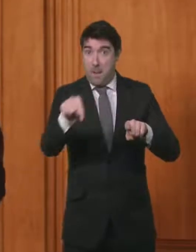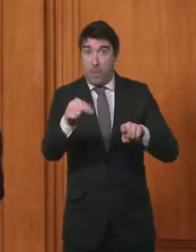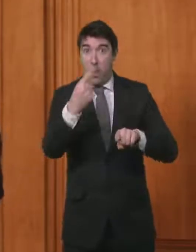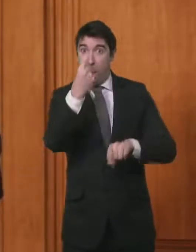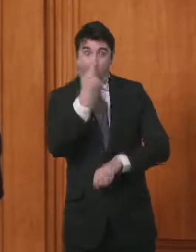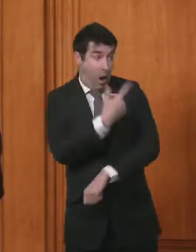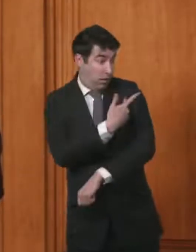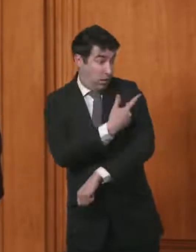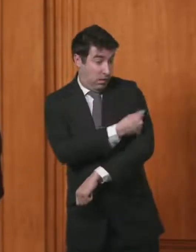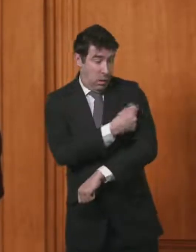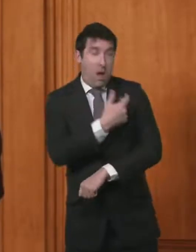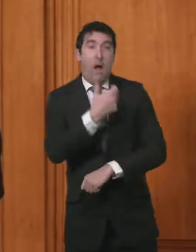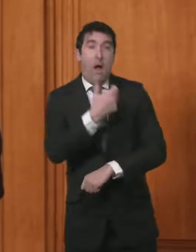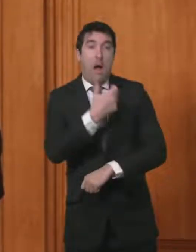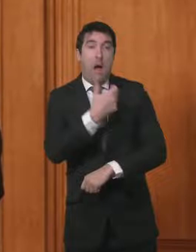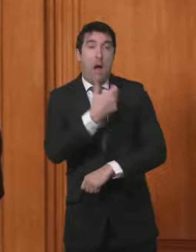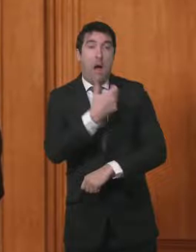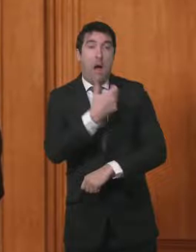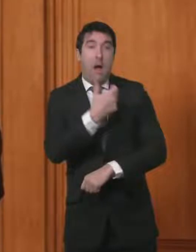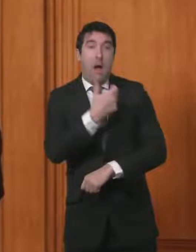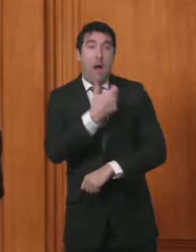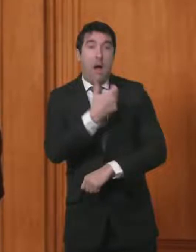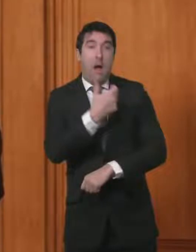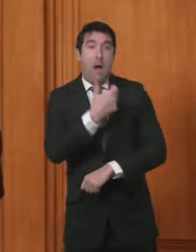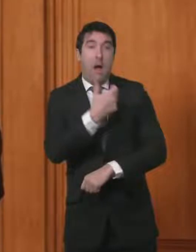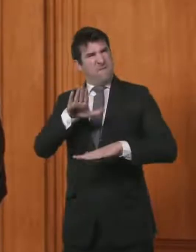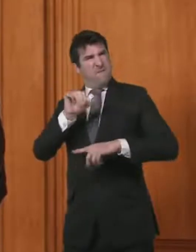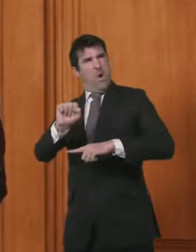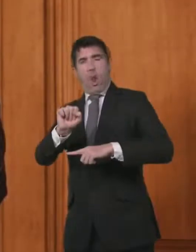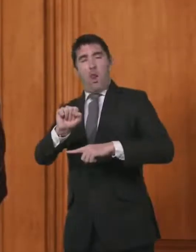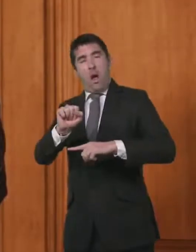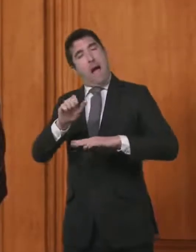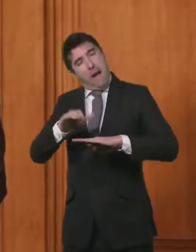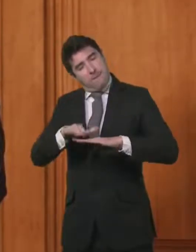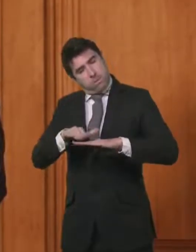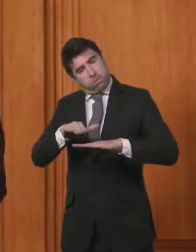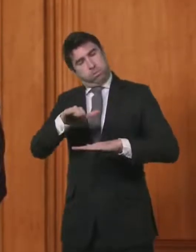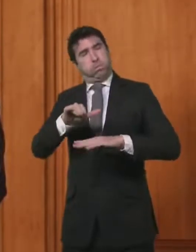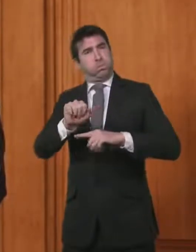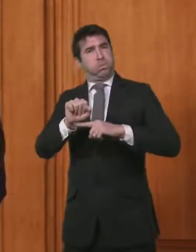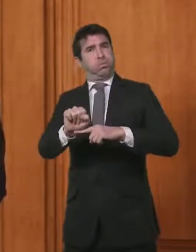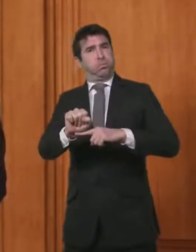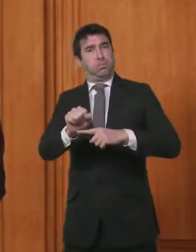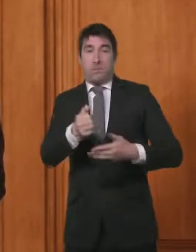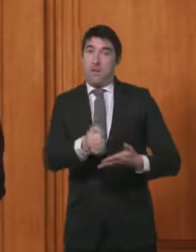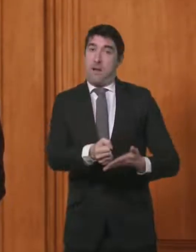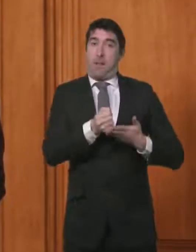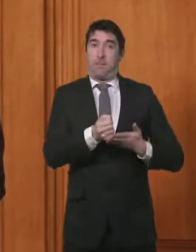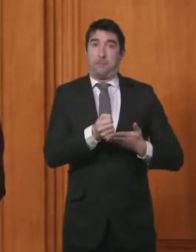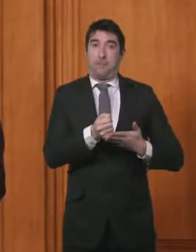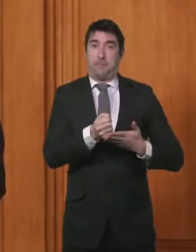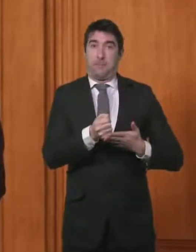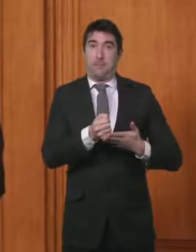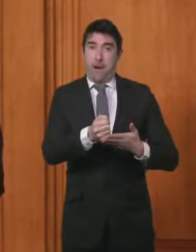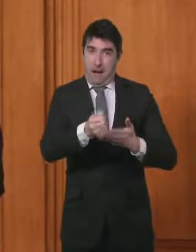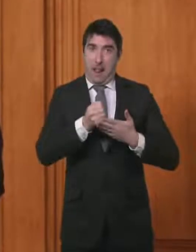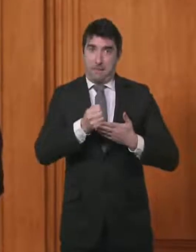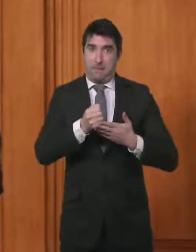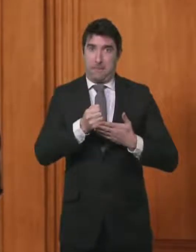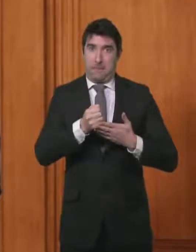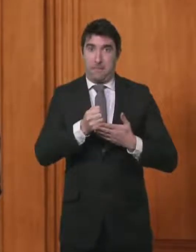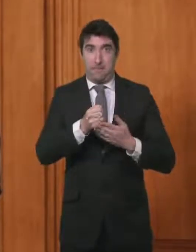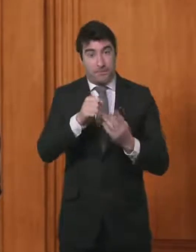there is room for manoeuvre now. The second dose of both vaccines is integral. It